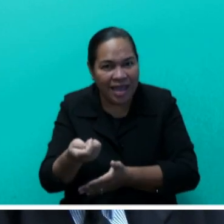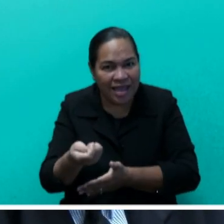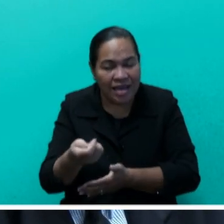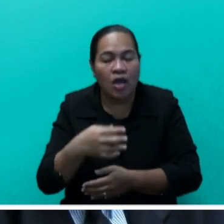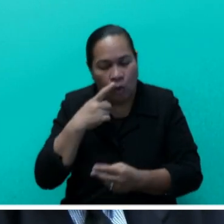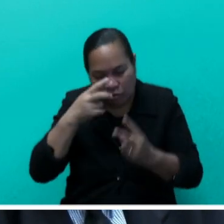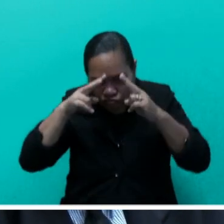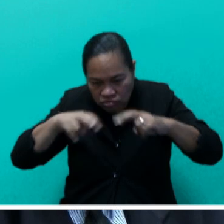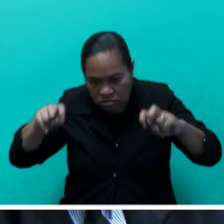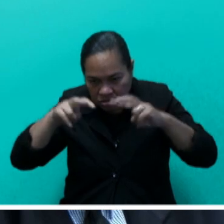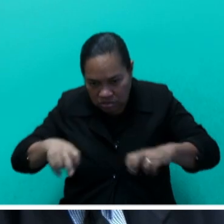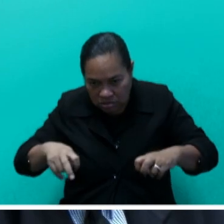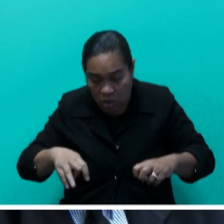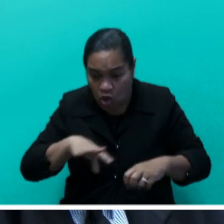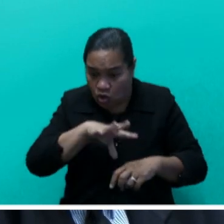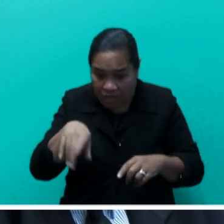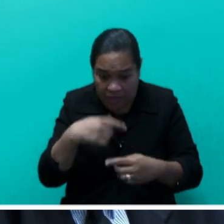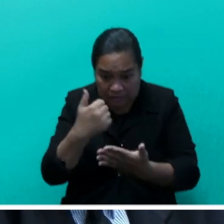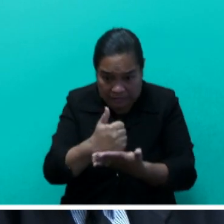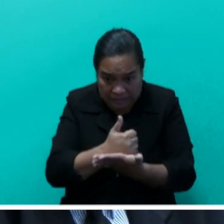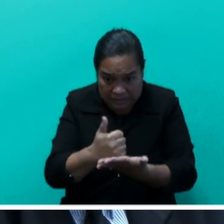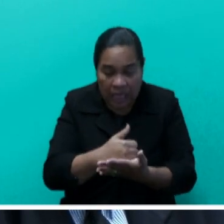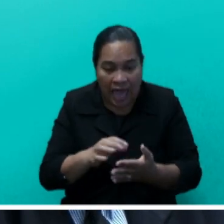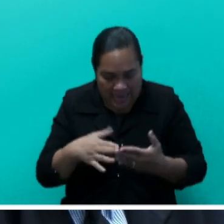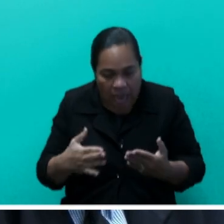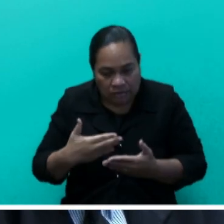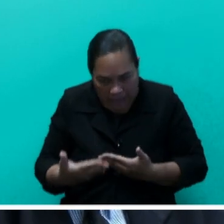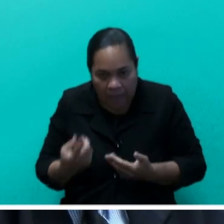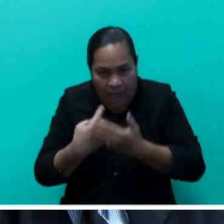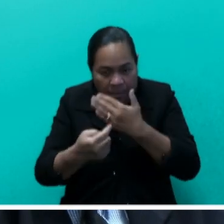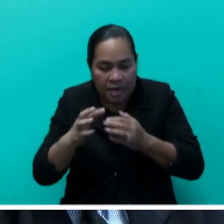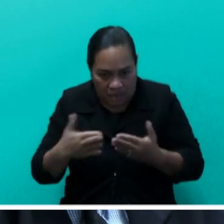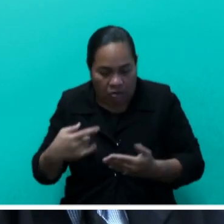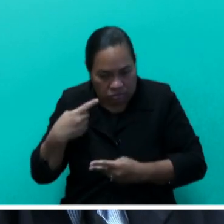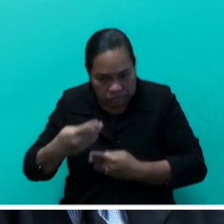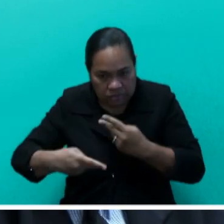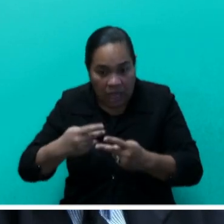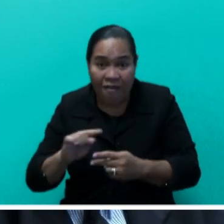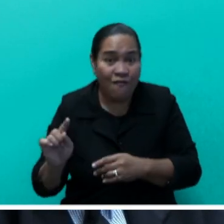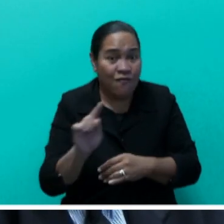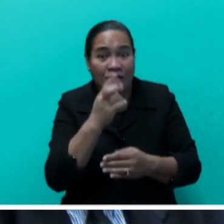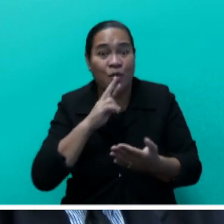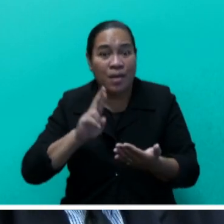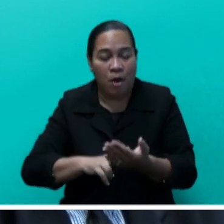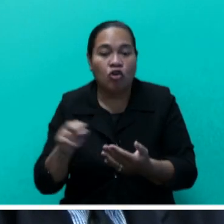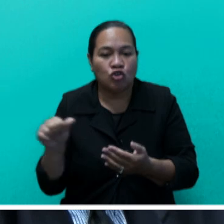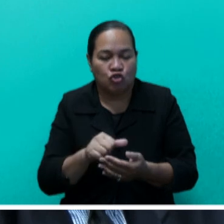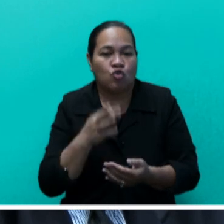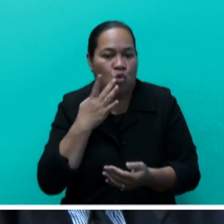Speaker, this exercise is currently in progress, and the first report should be